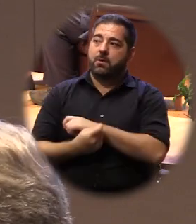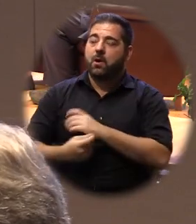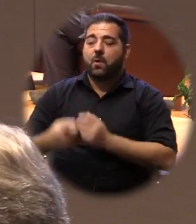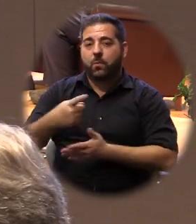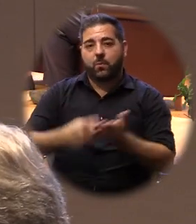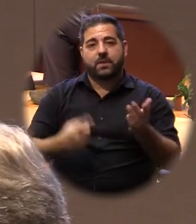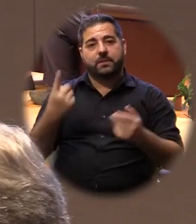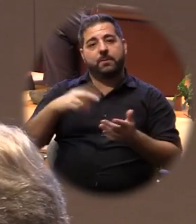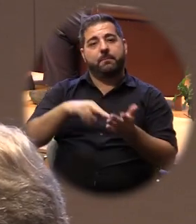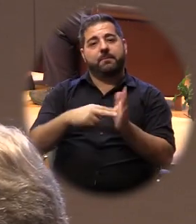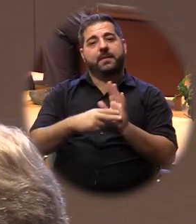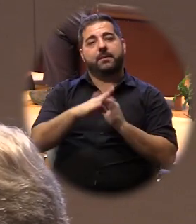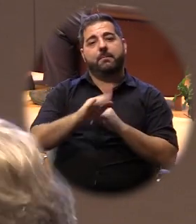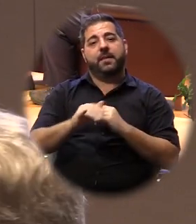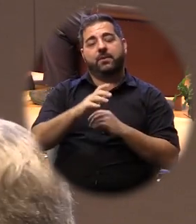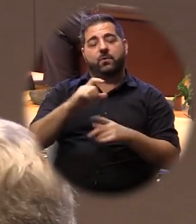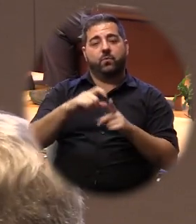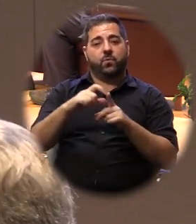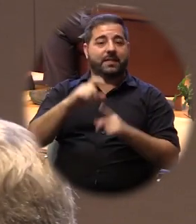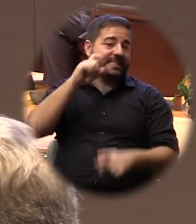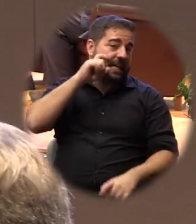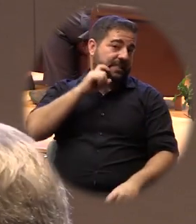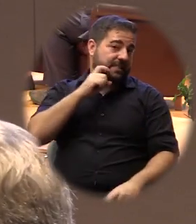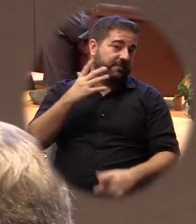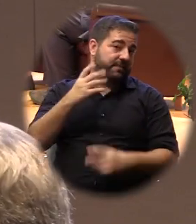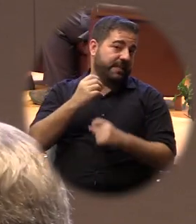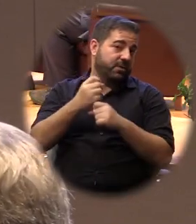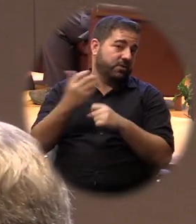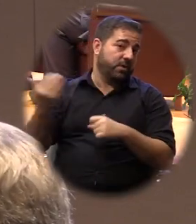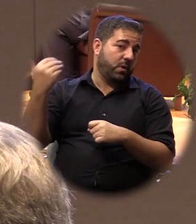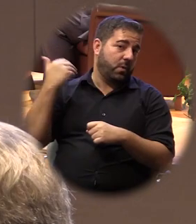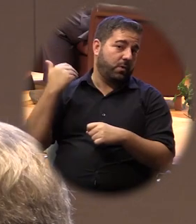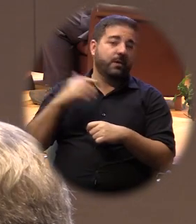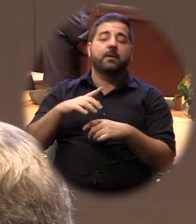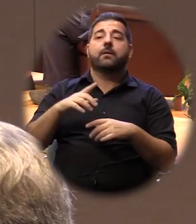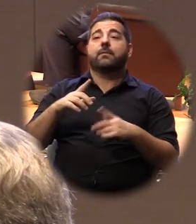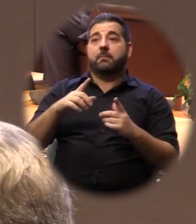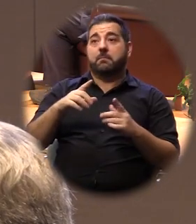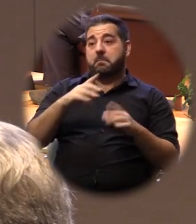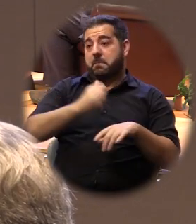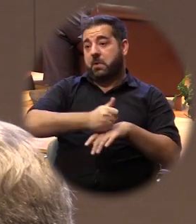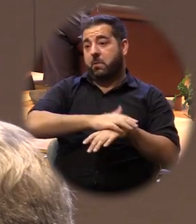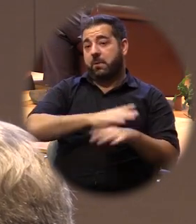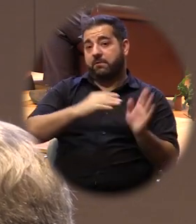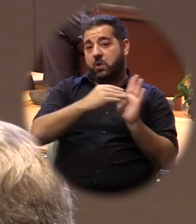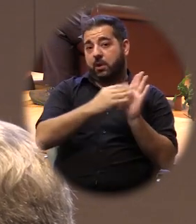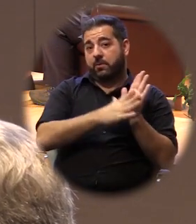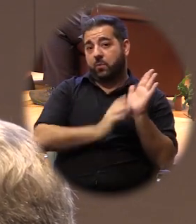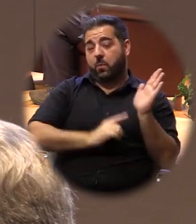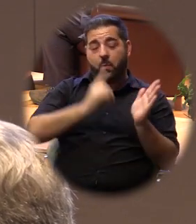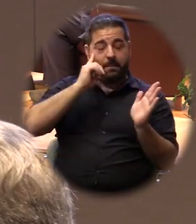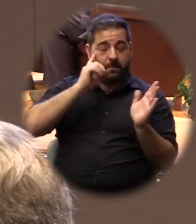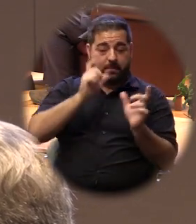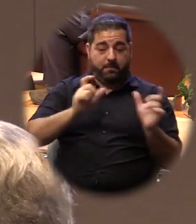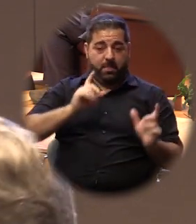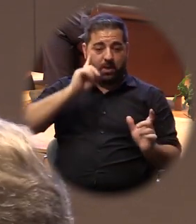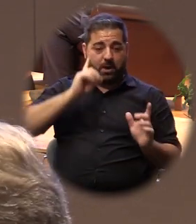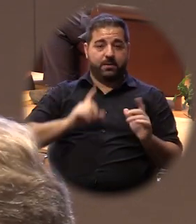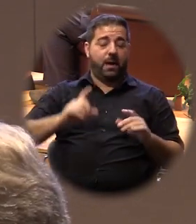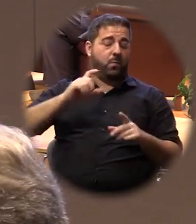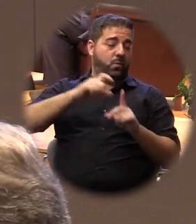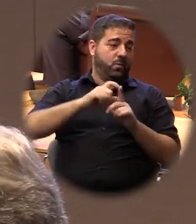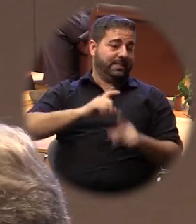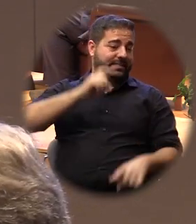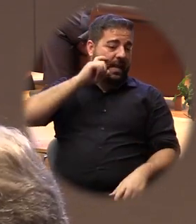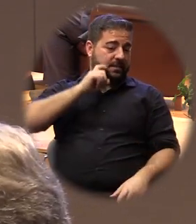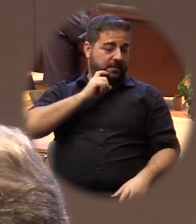by the word sex 50 years ago, based on what we have documented about what they thought the word sex meant versus what it meant